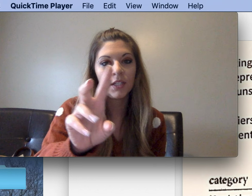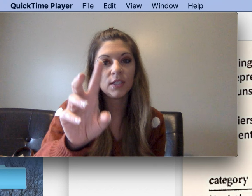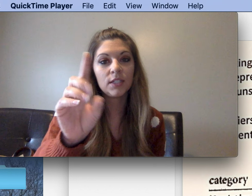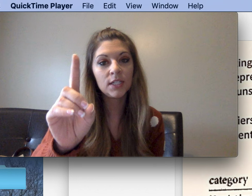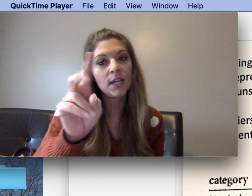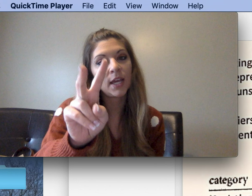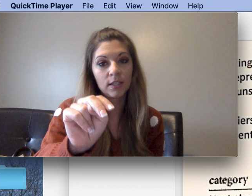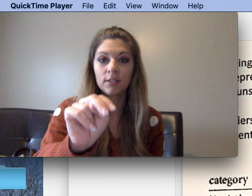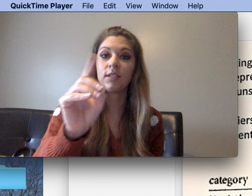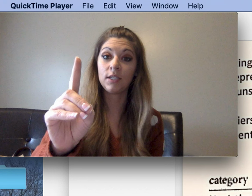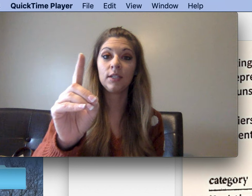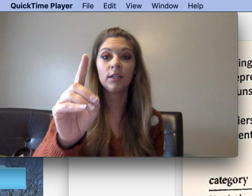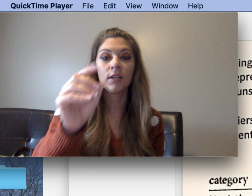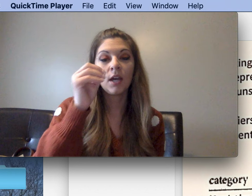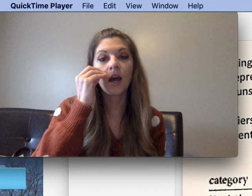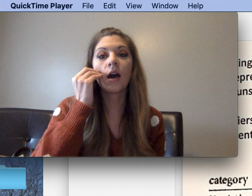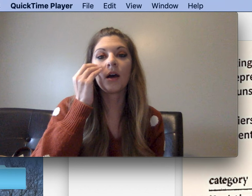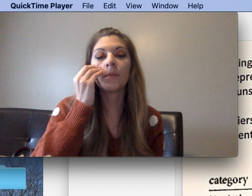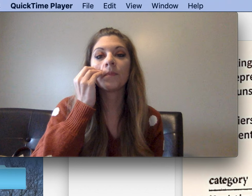abbreviation VDND.